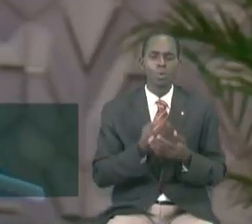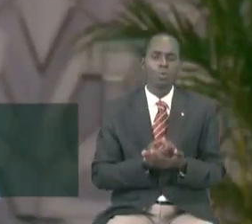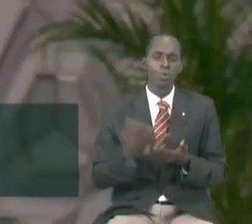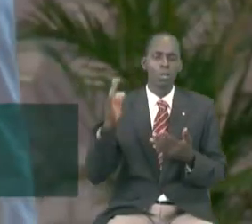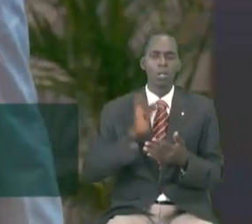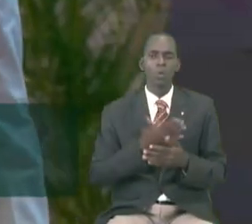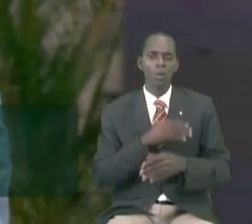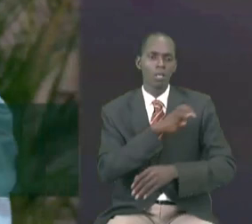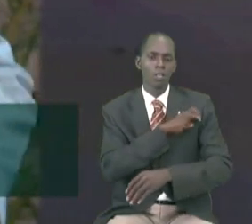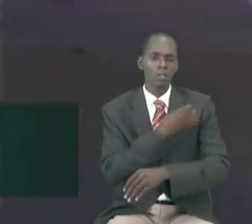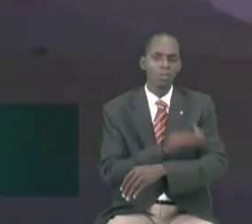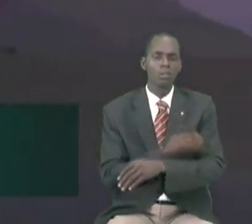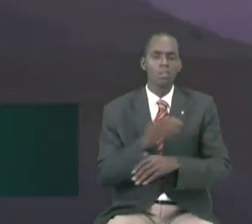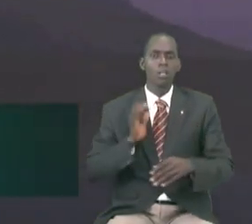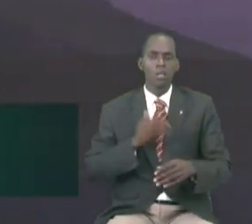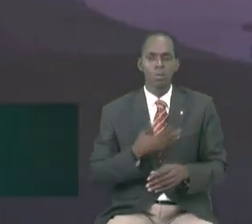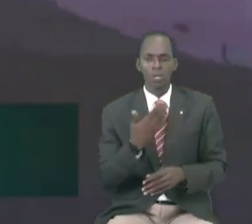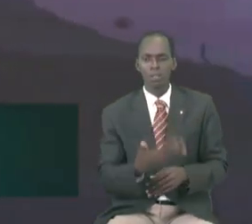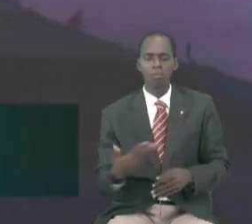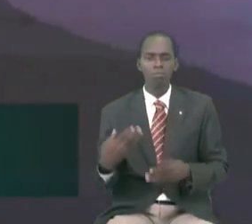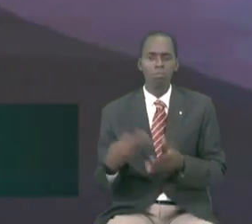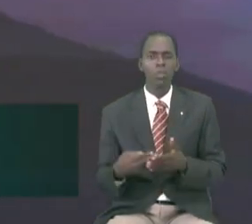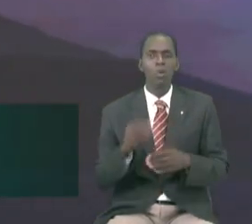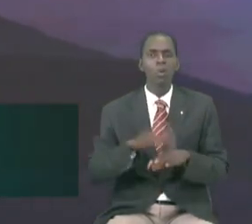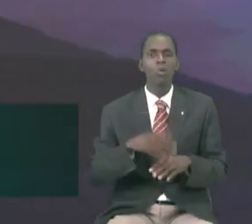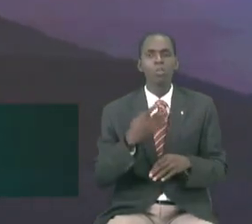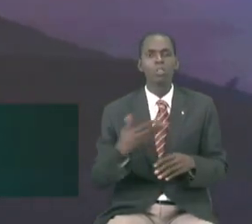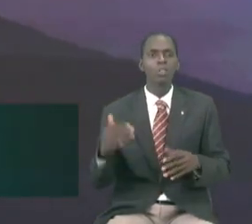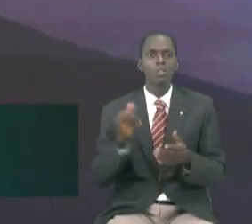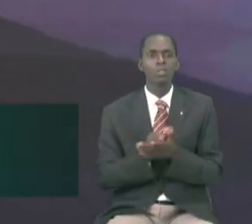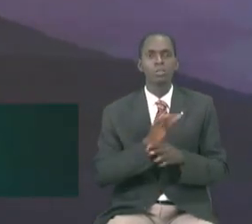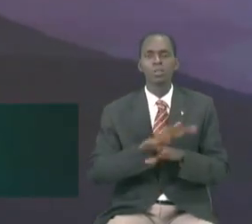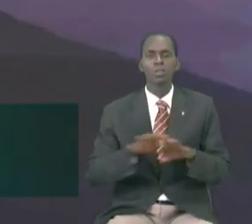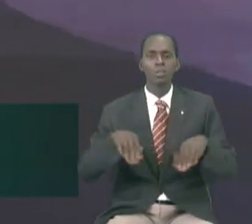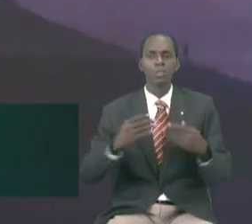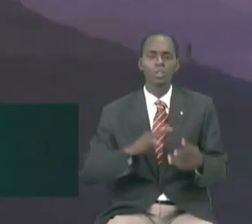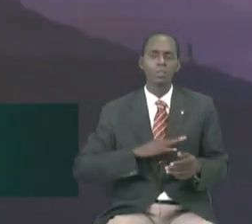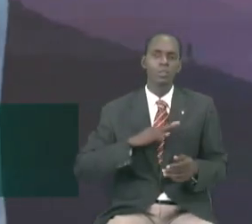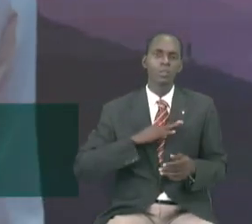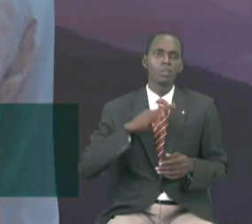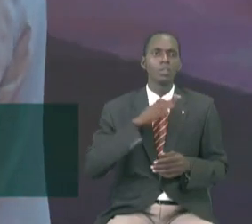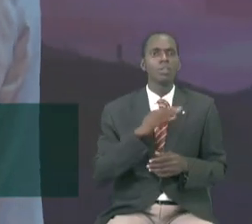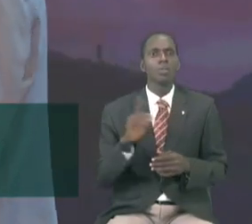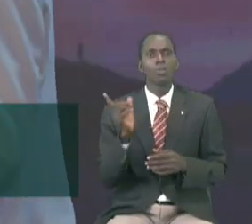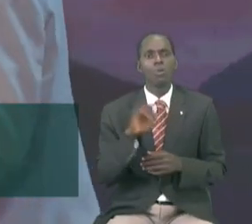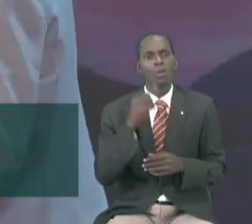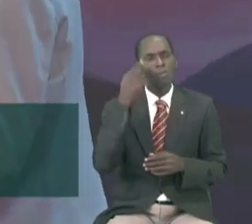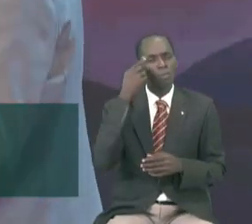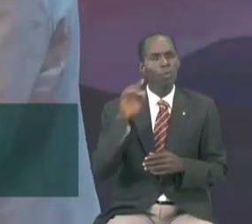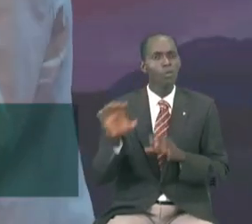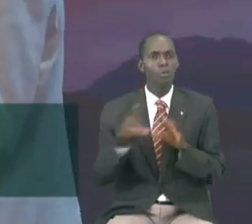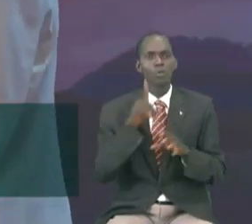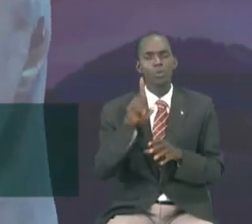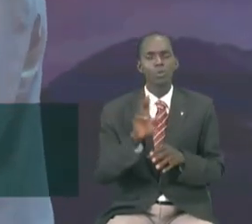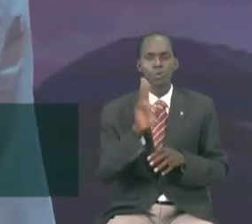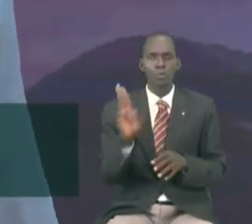ye spend your money for that which is not bread, and your labor for that which